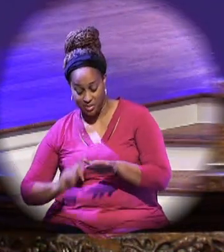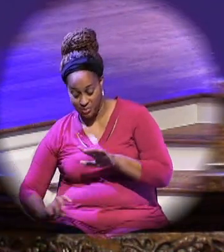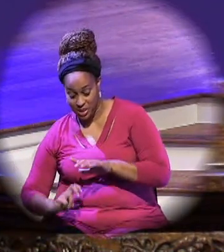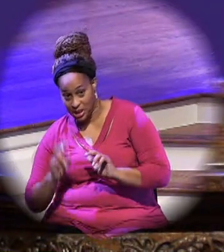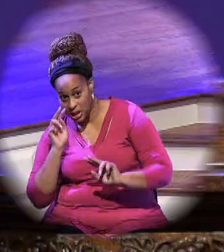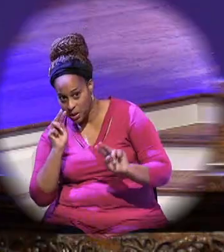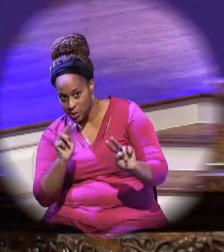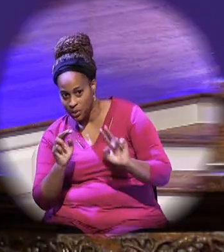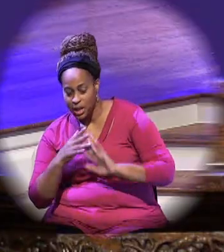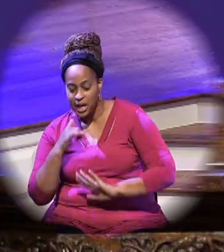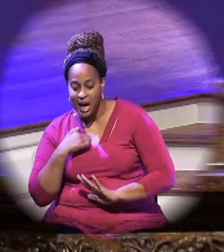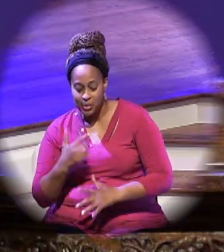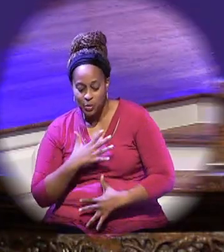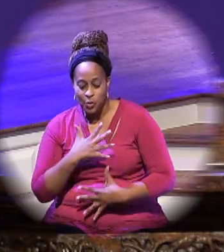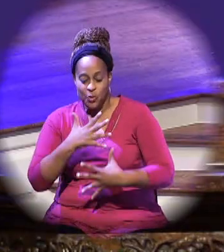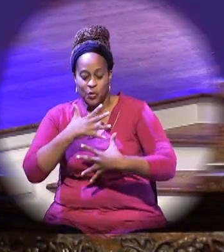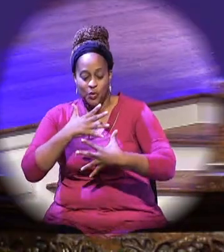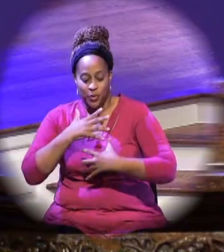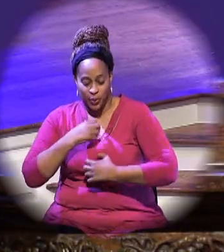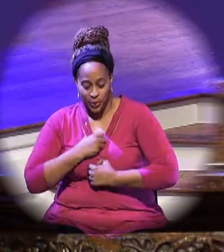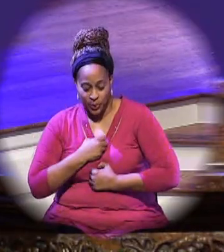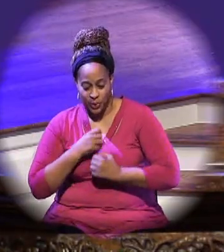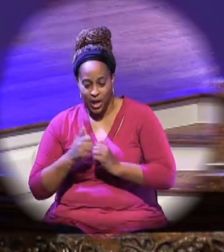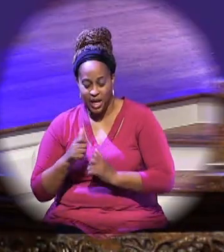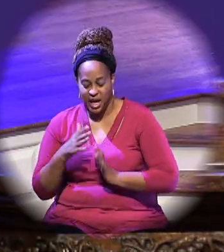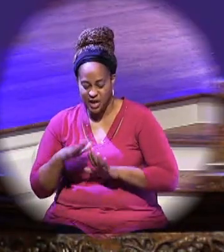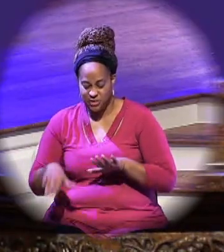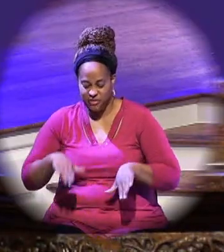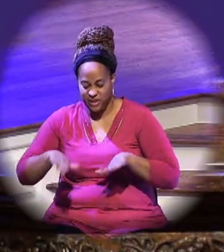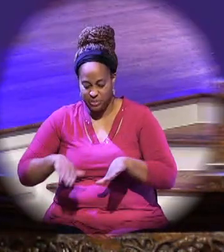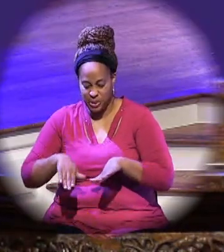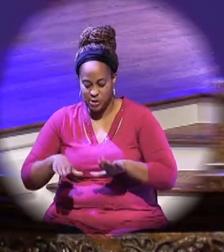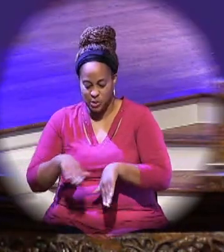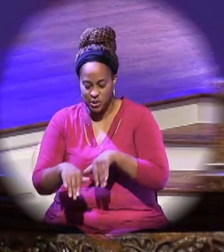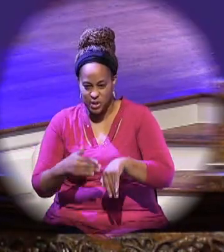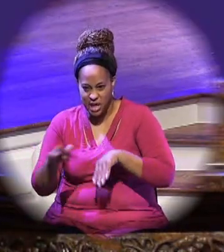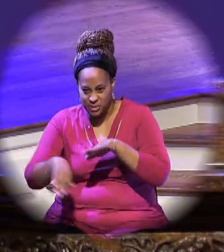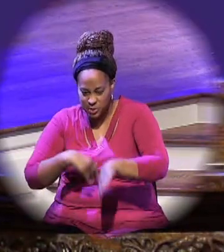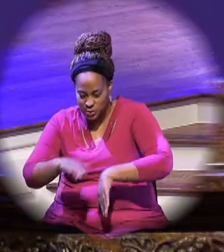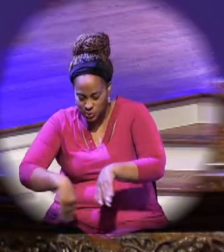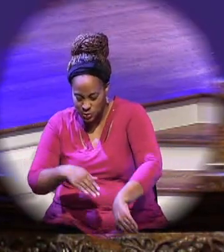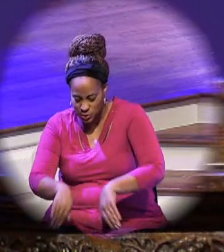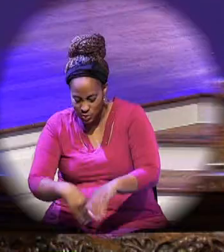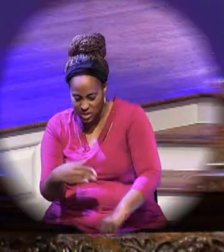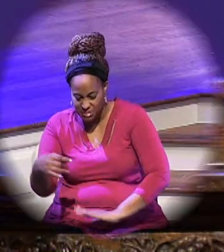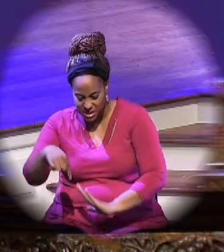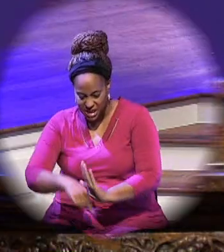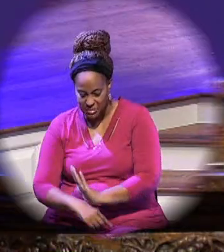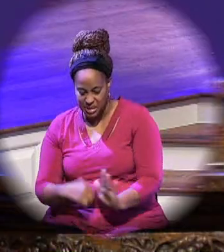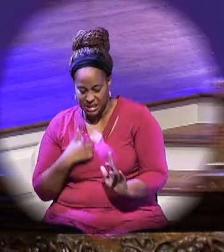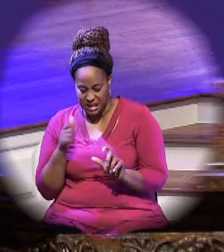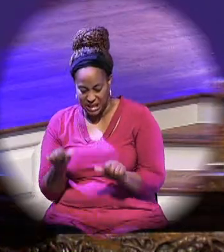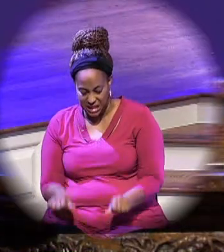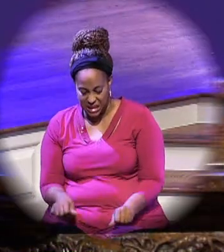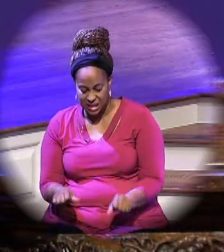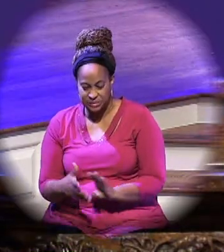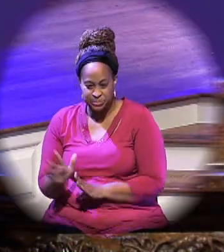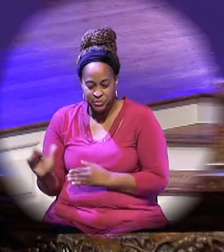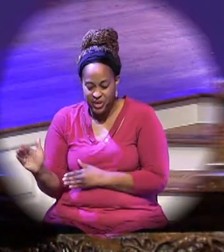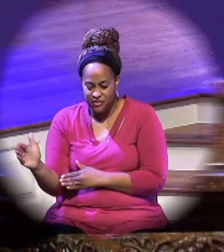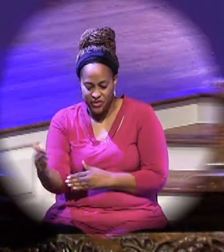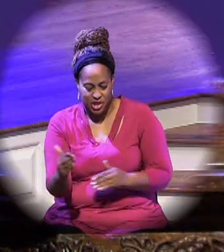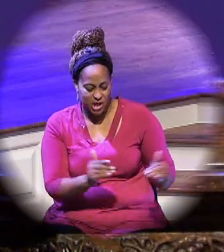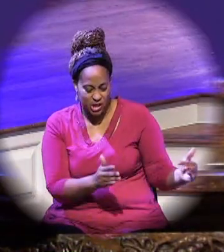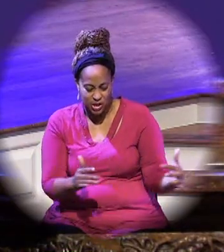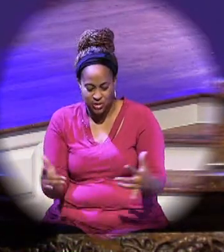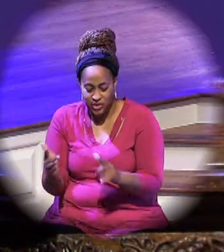would take a big breath. We had some flippers on, and I would swim down as deep as I could go. The fish swimming around me